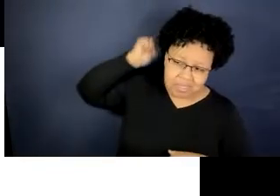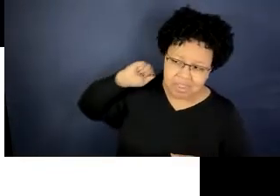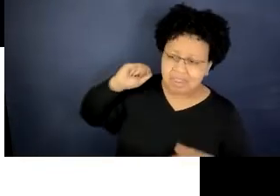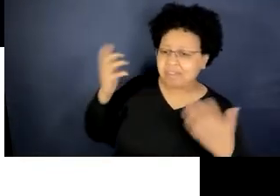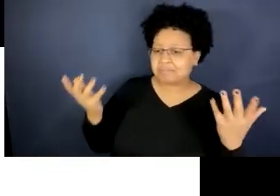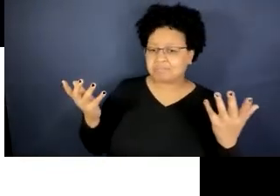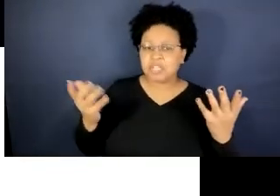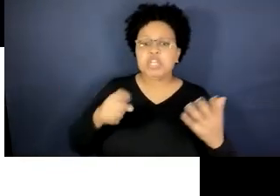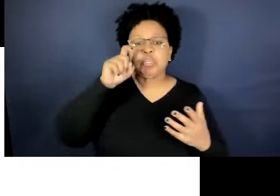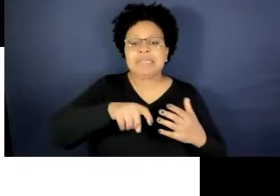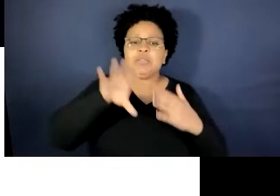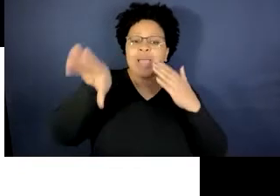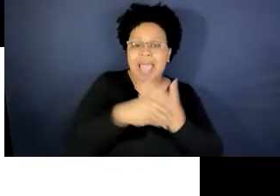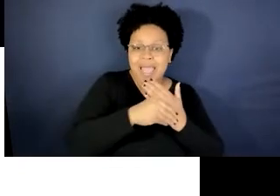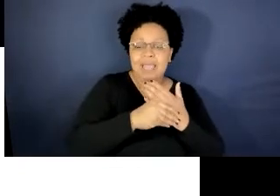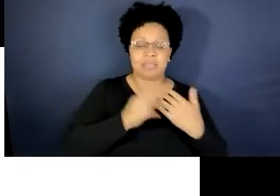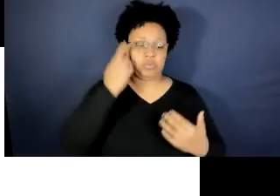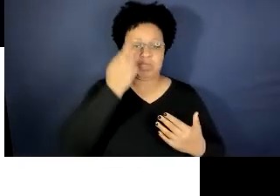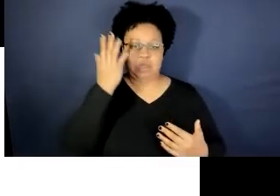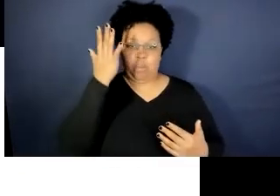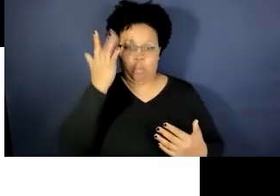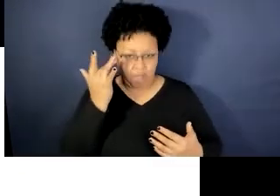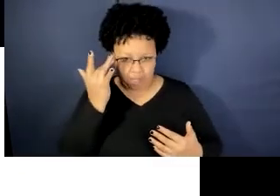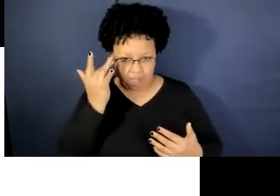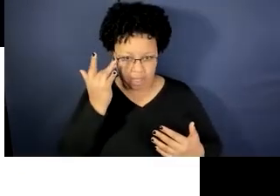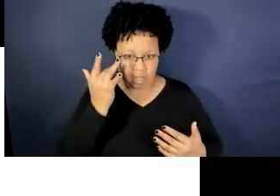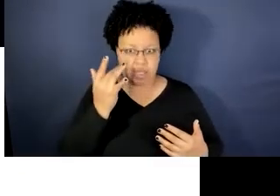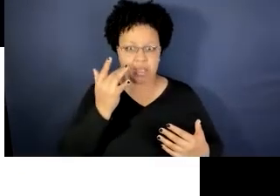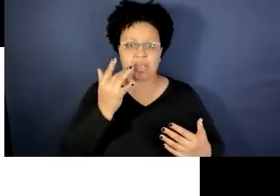So you need to add something to that. And then even more important